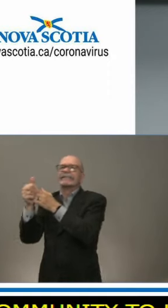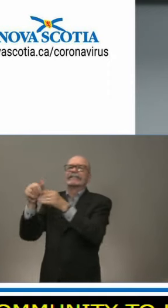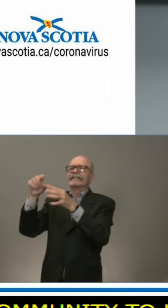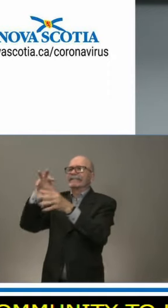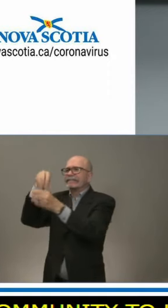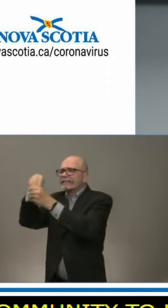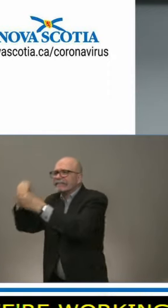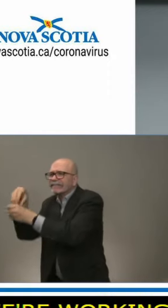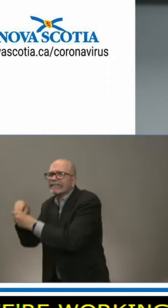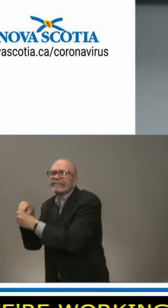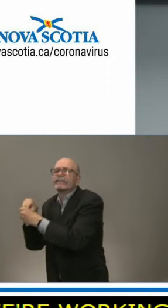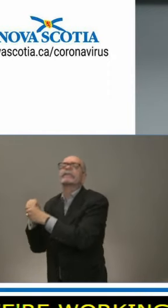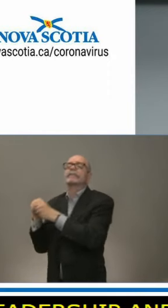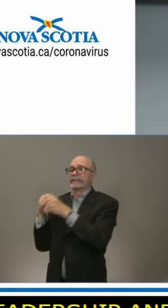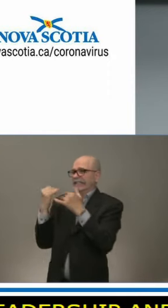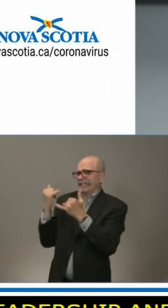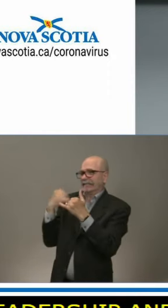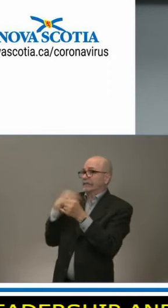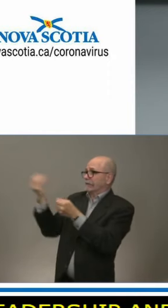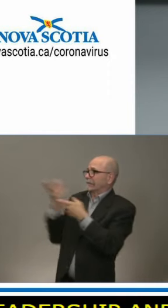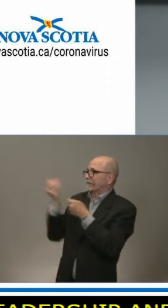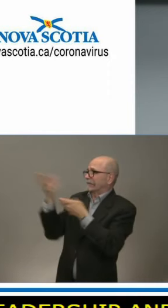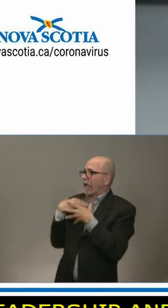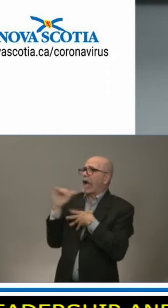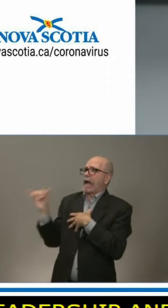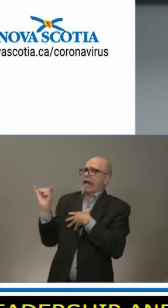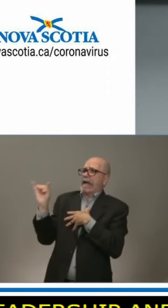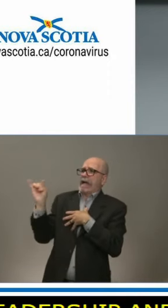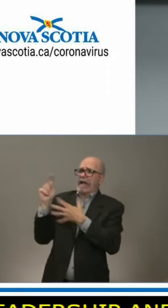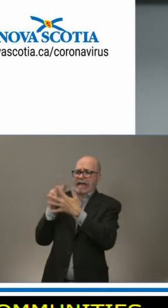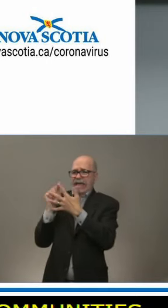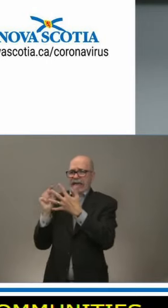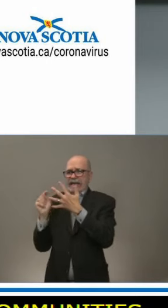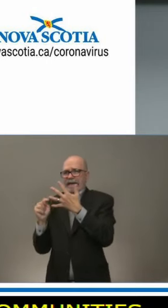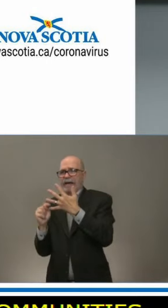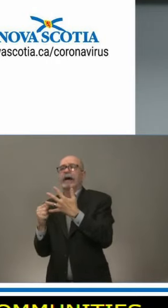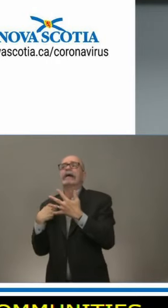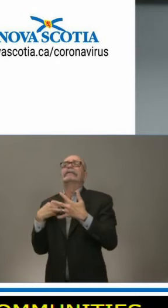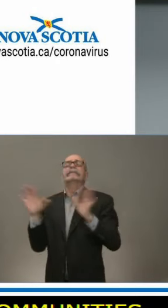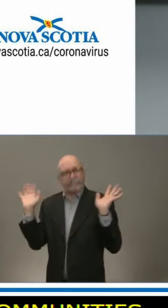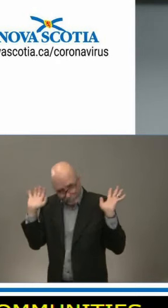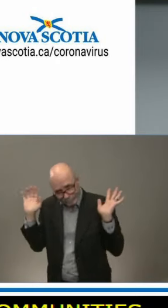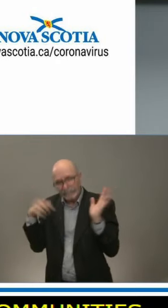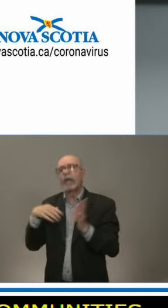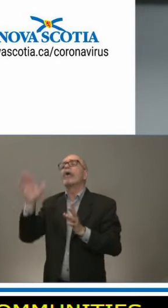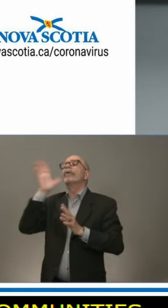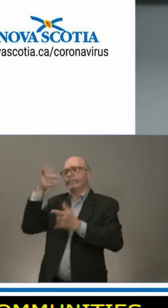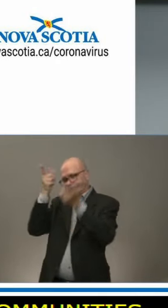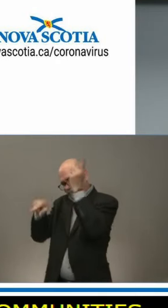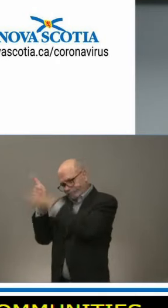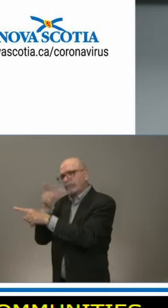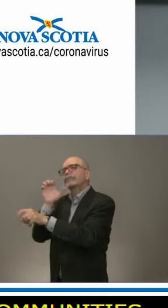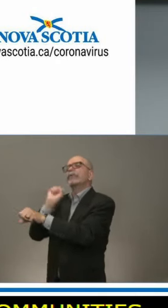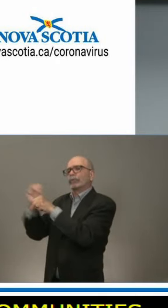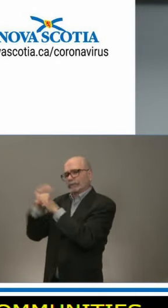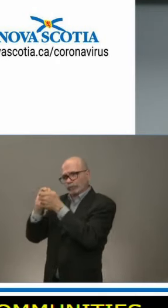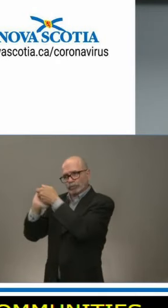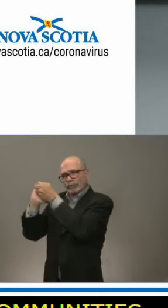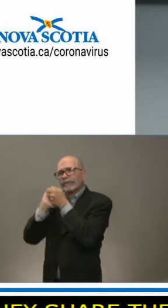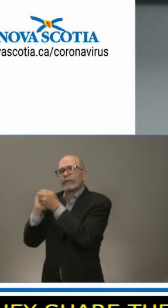share the concerns and have their own concerns, and we're working very collaboratively to understand this issue.